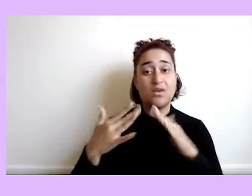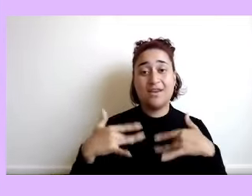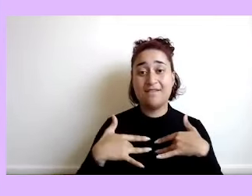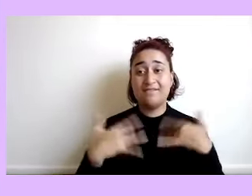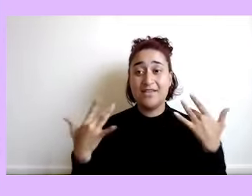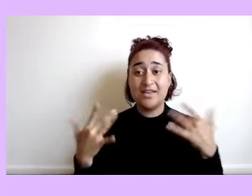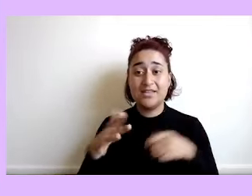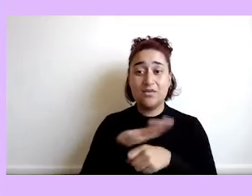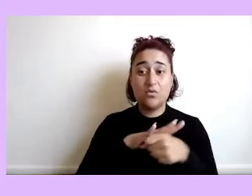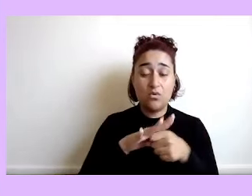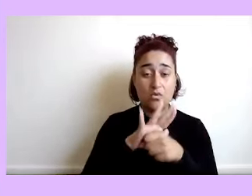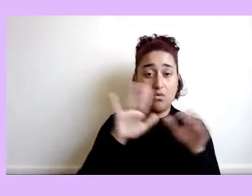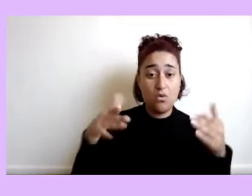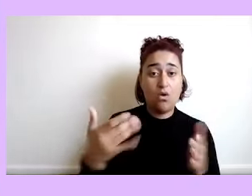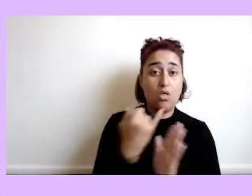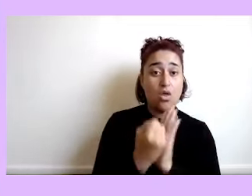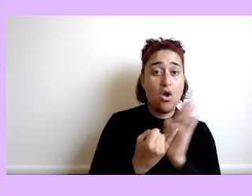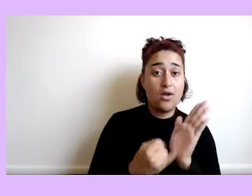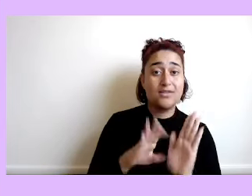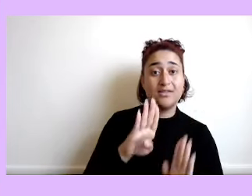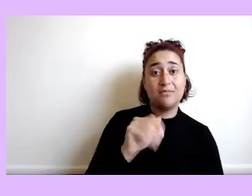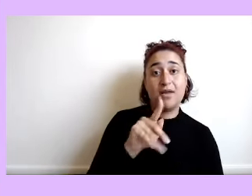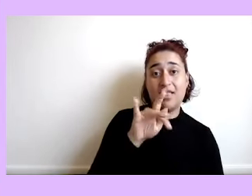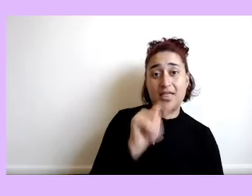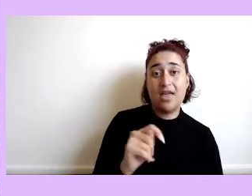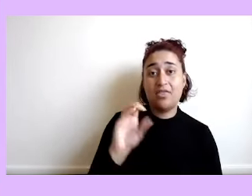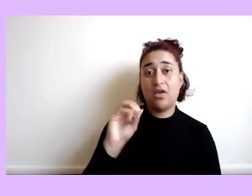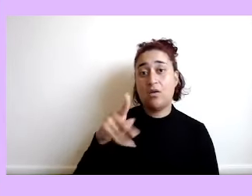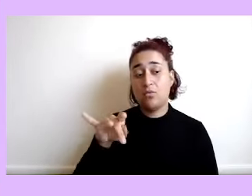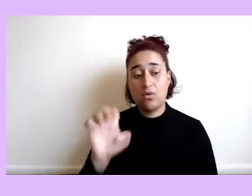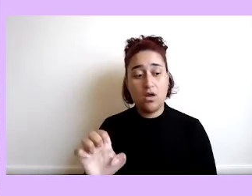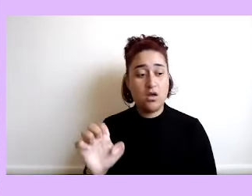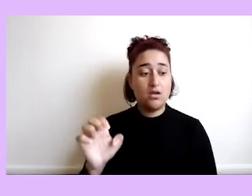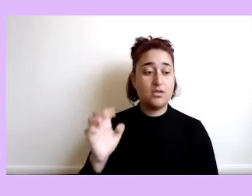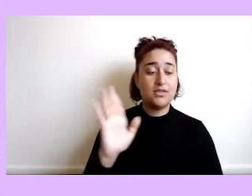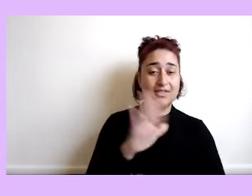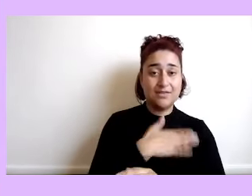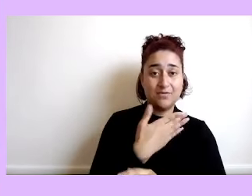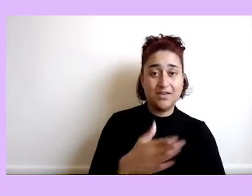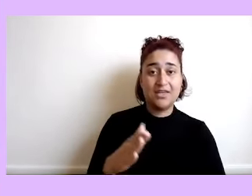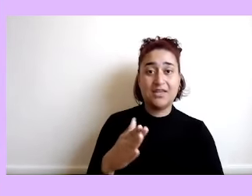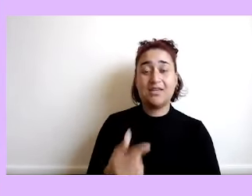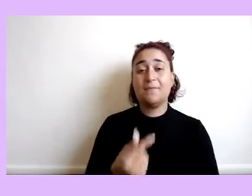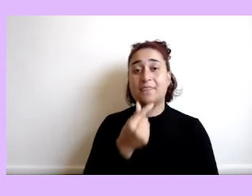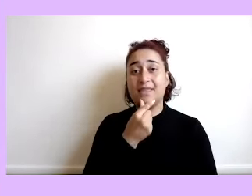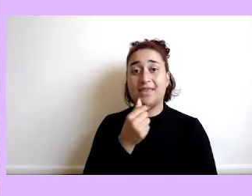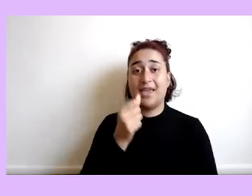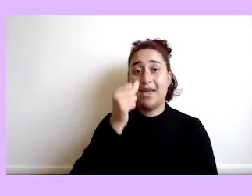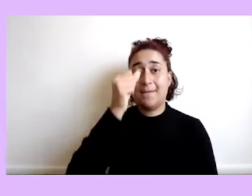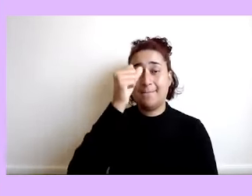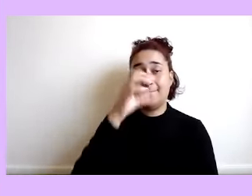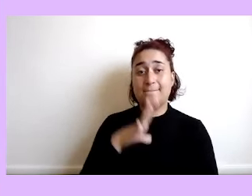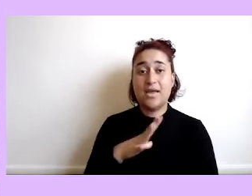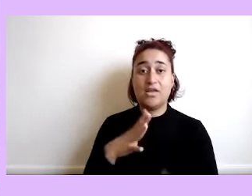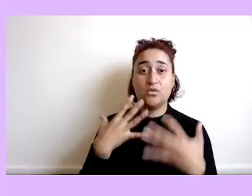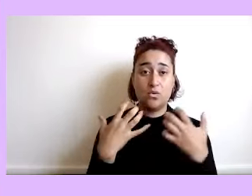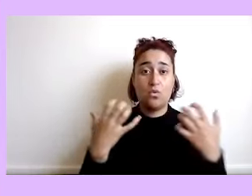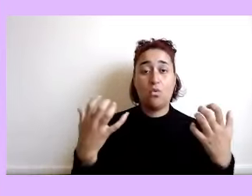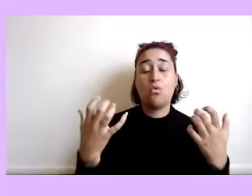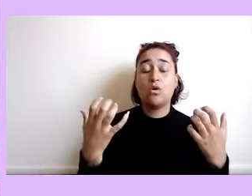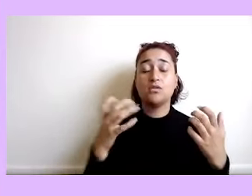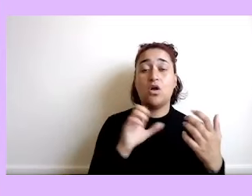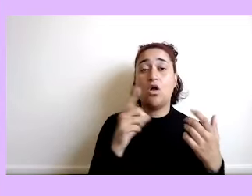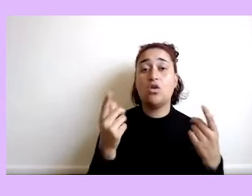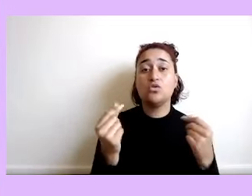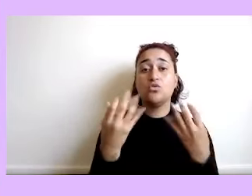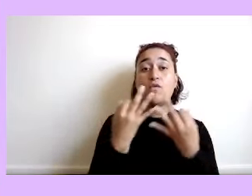around the arts. The San Francisco Ballet, the Opera, the Symphony, the Gay Men's Chorus all do public free activations within